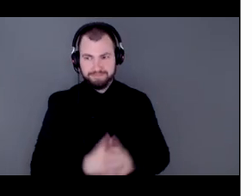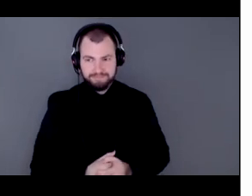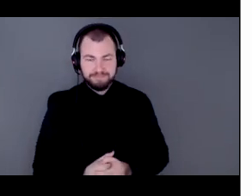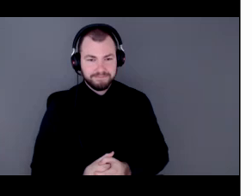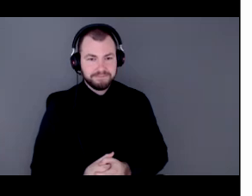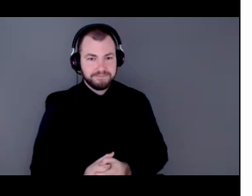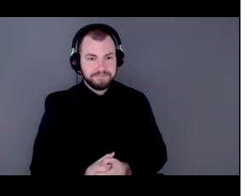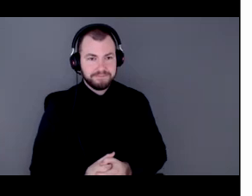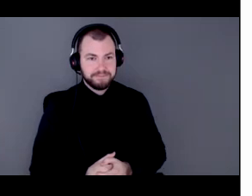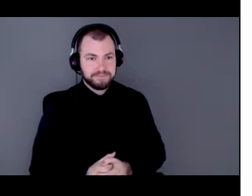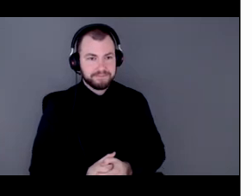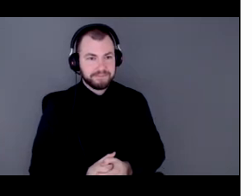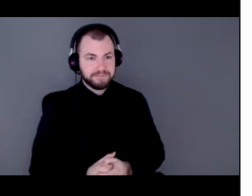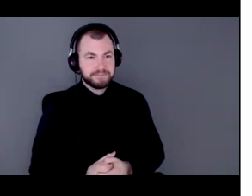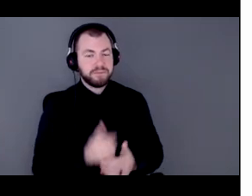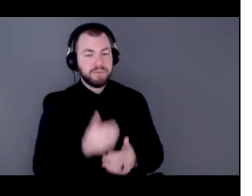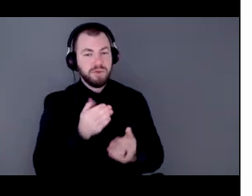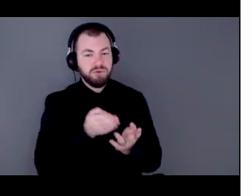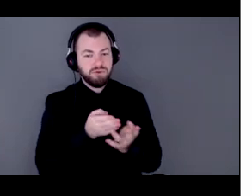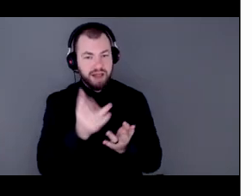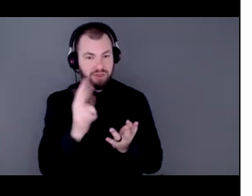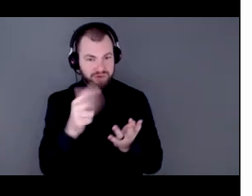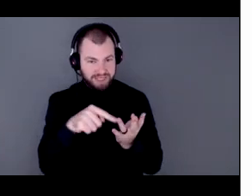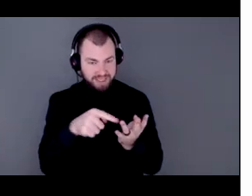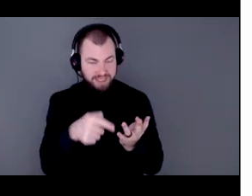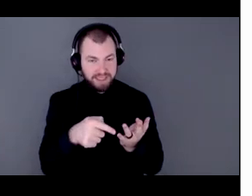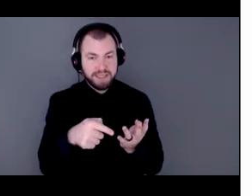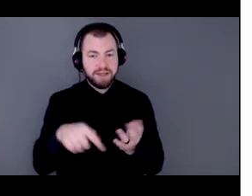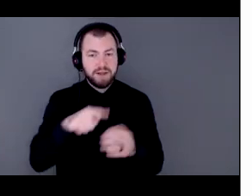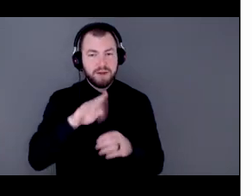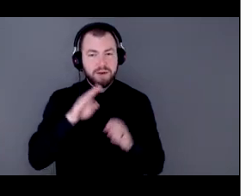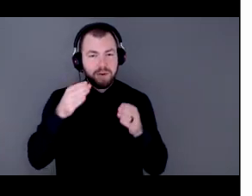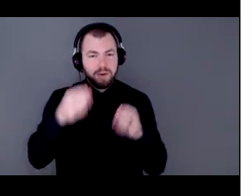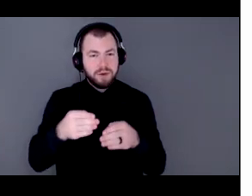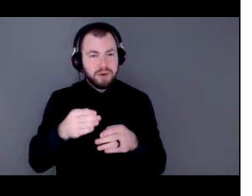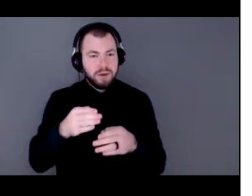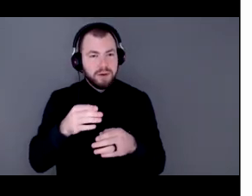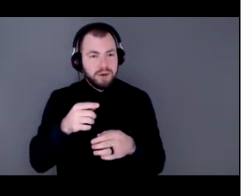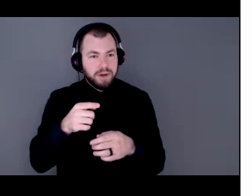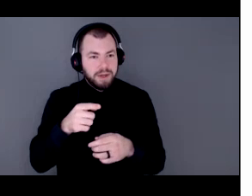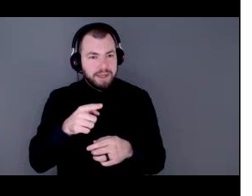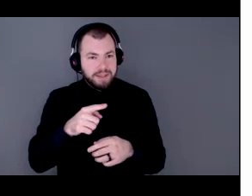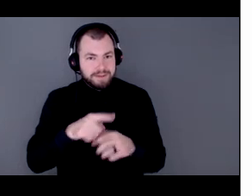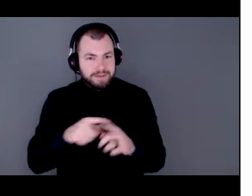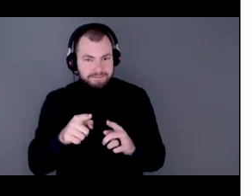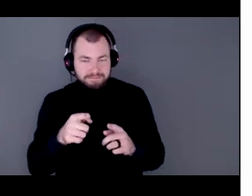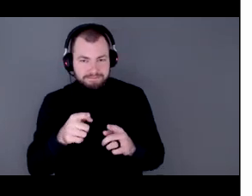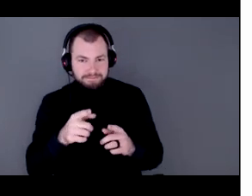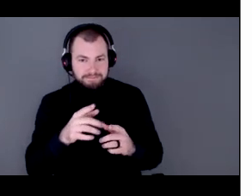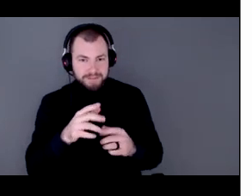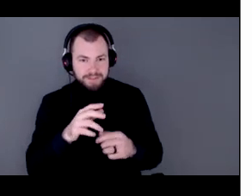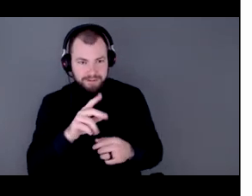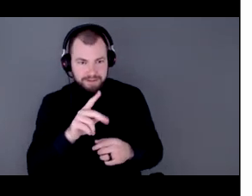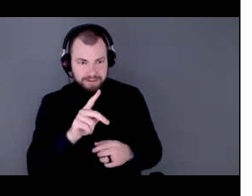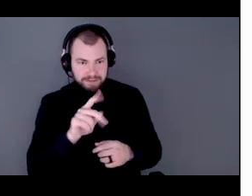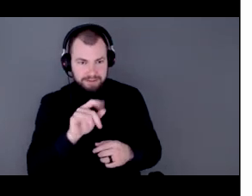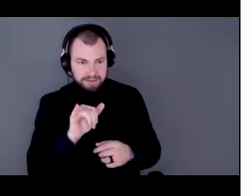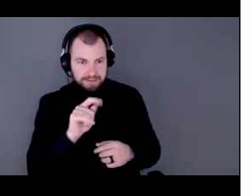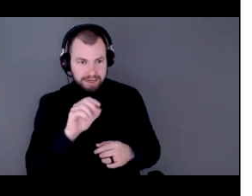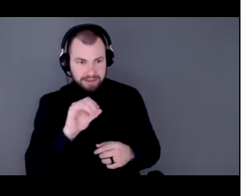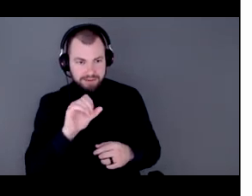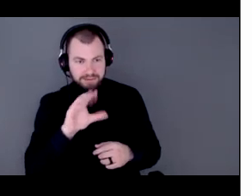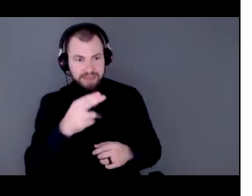research track 3, they are actually working on synthesis of chitin derivatives, that is chitin and chitin nanocrystals, chitosan